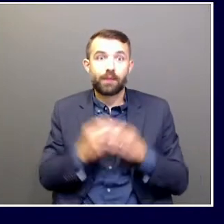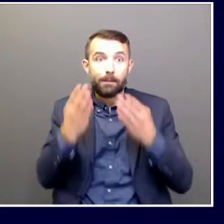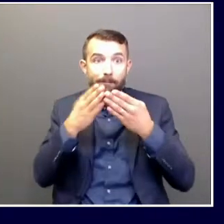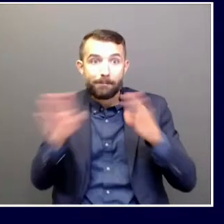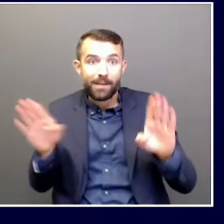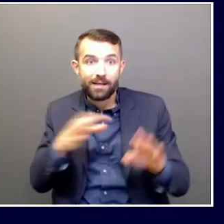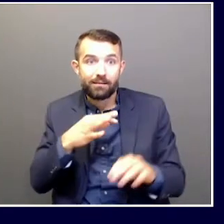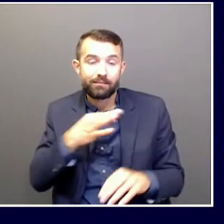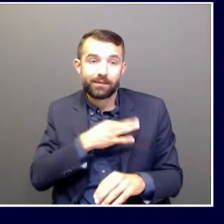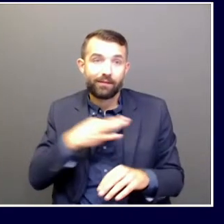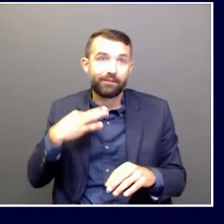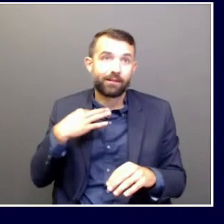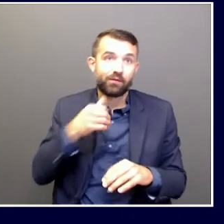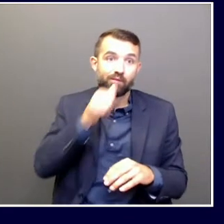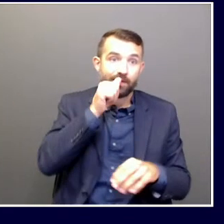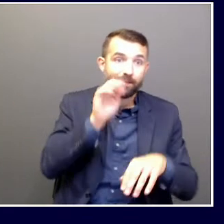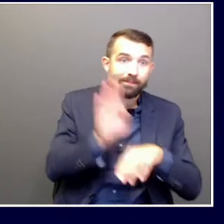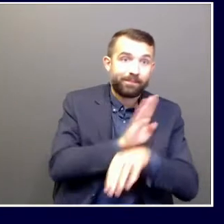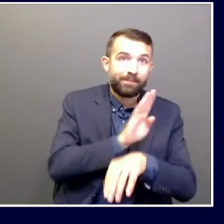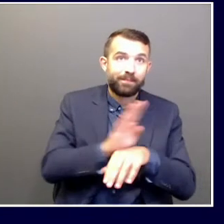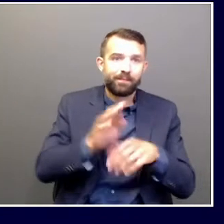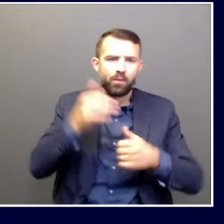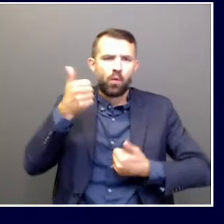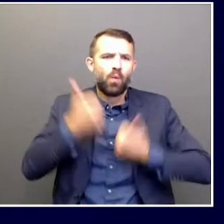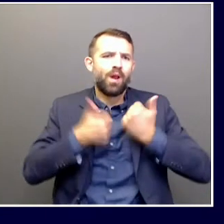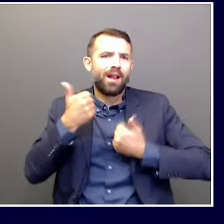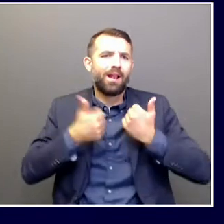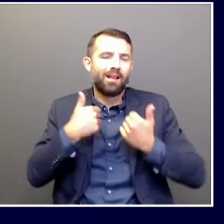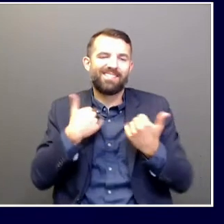I'm going to wait for the language of the rule.